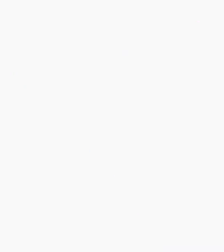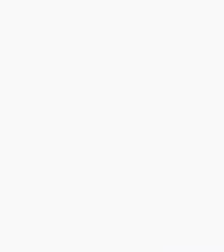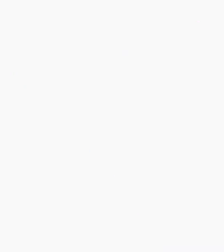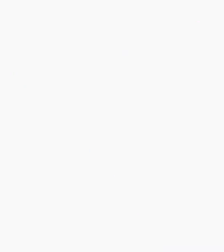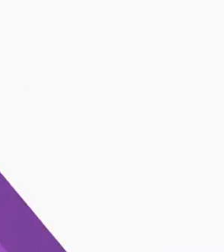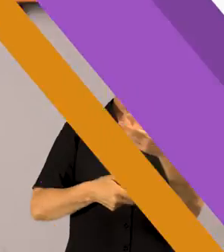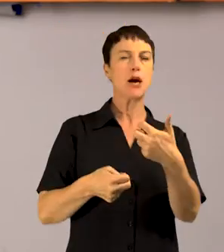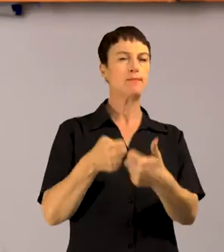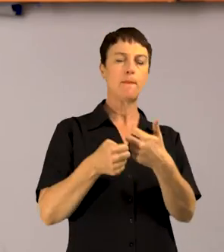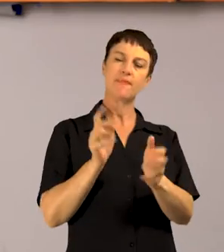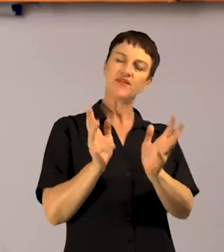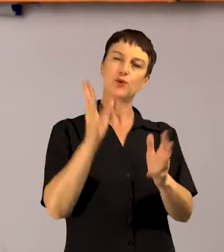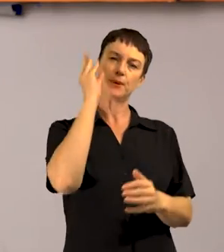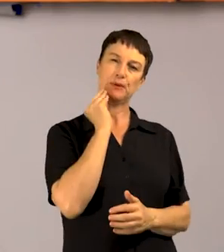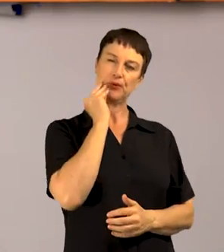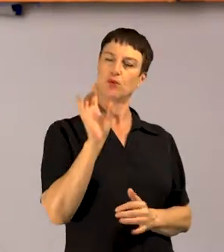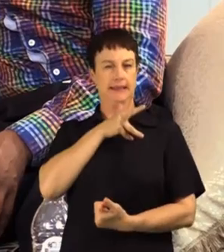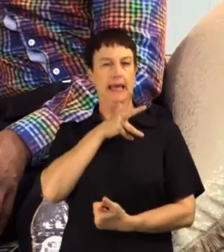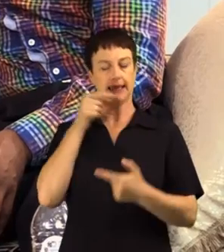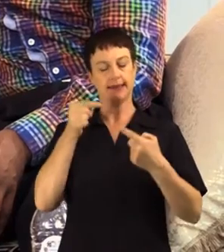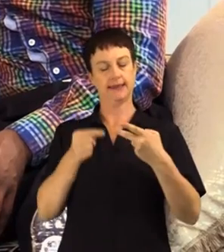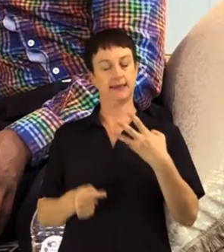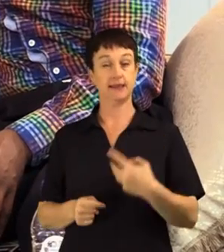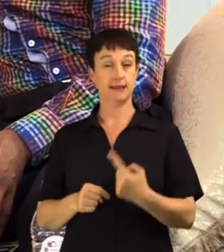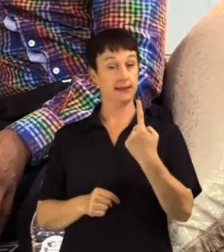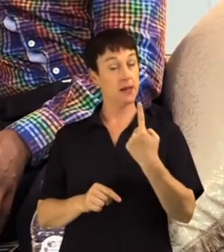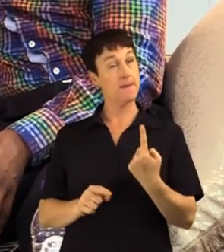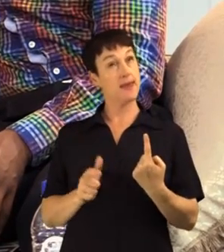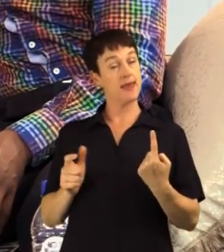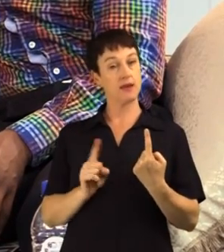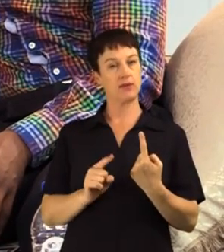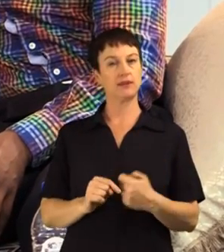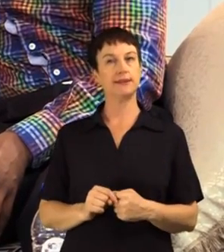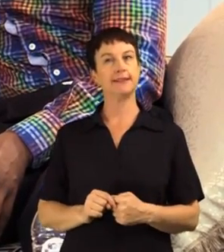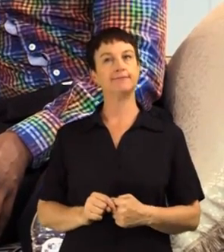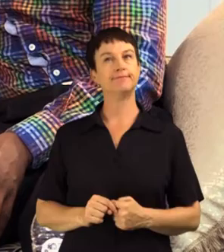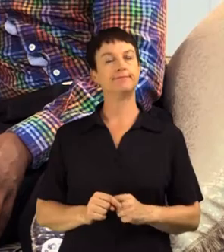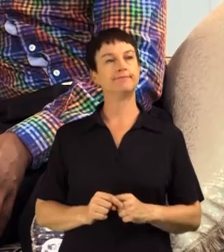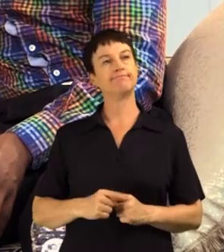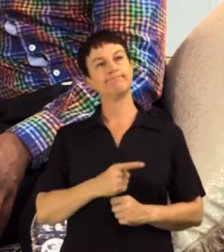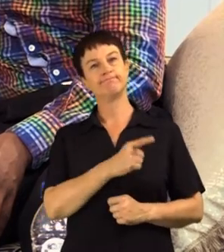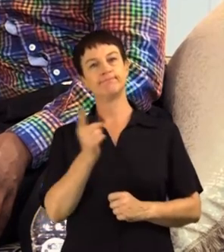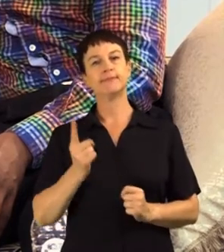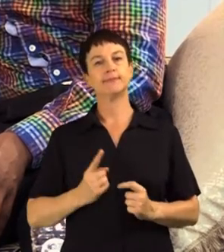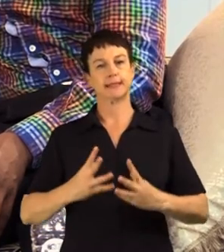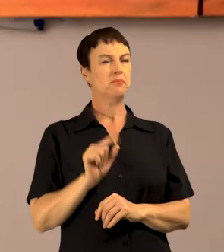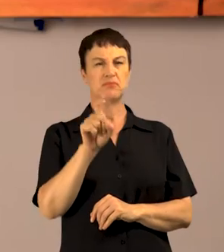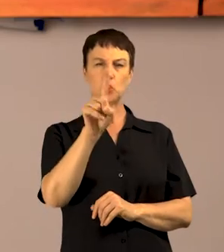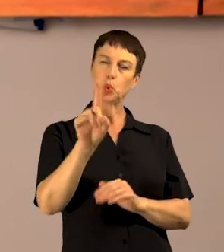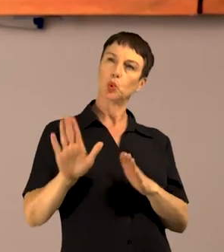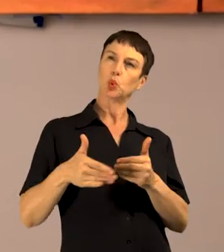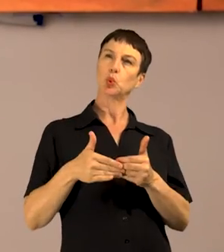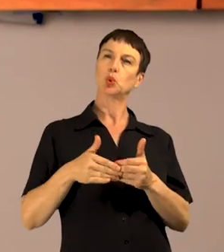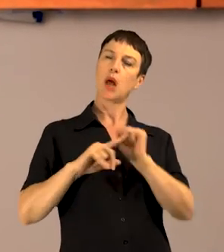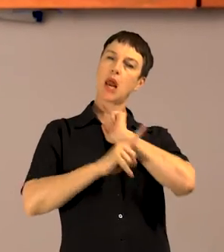you. What are some of the challenges that you faced? The greatest one being acceptance and earning a client's trust. What